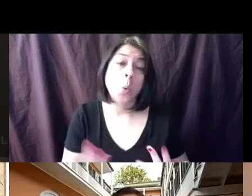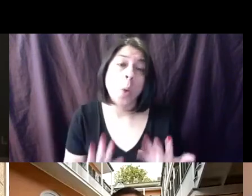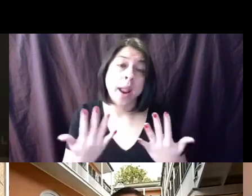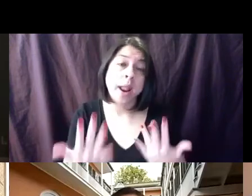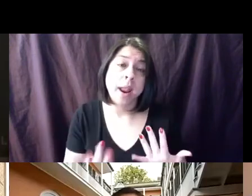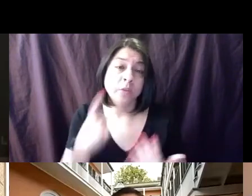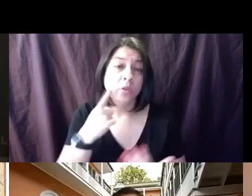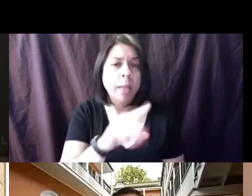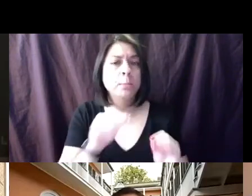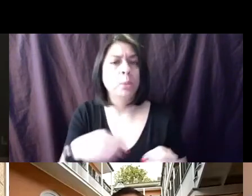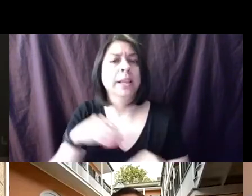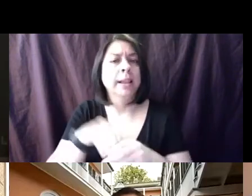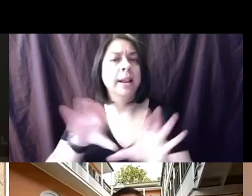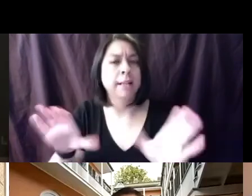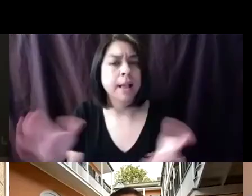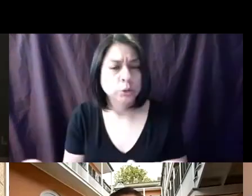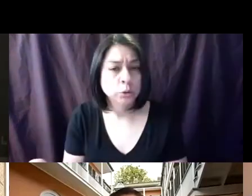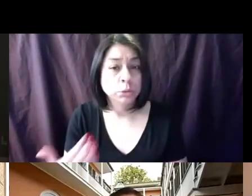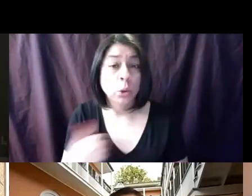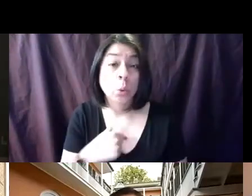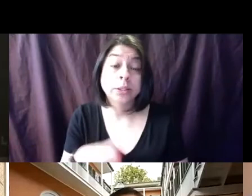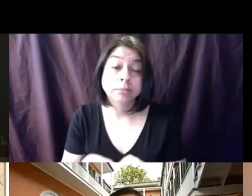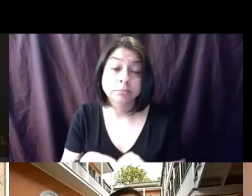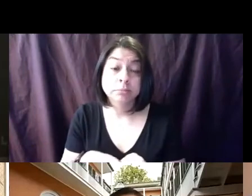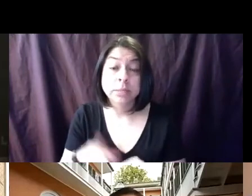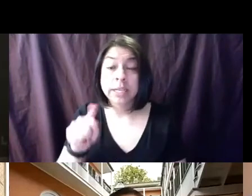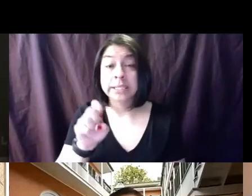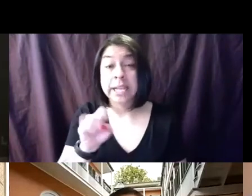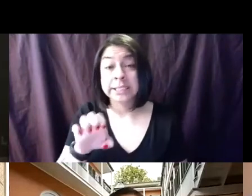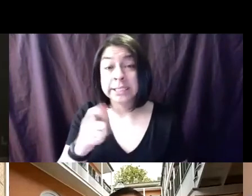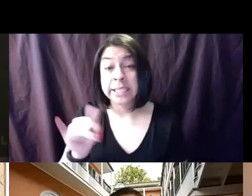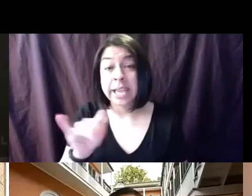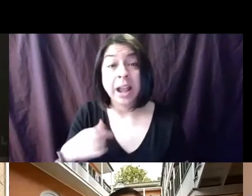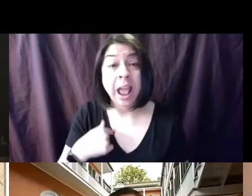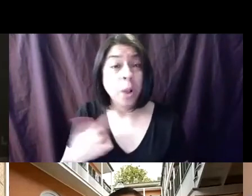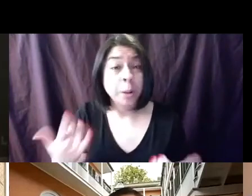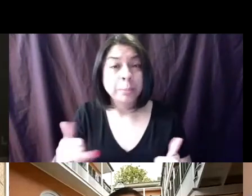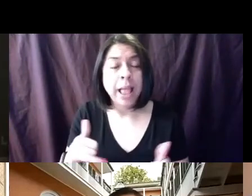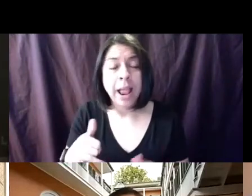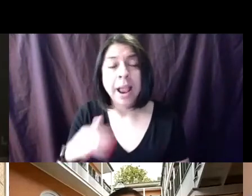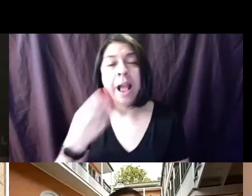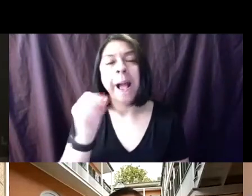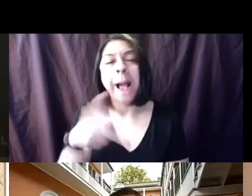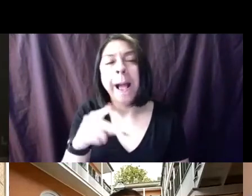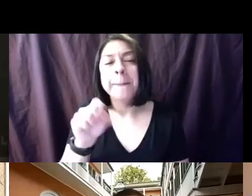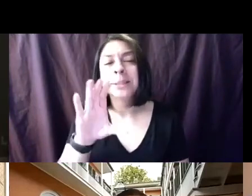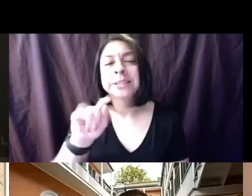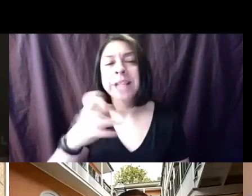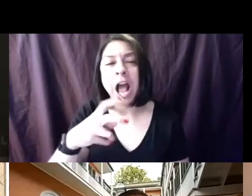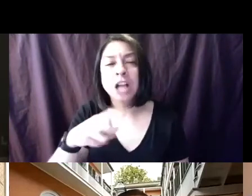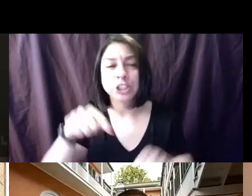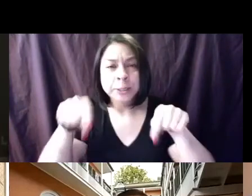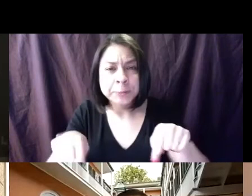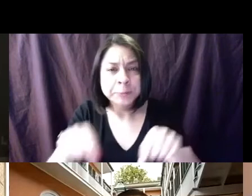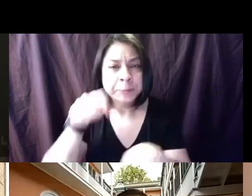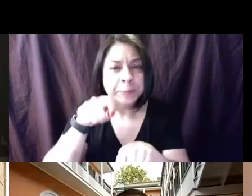classroom. I know we sat out there, and Tessie, Gail and I played hopscotch on the tiles on the floor because we had been out there for a